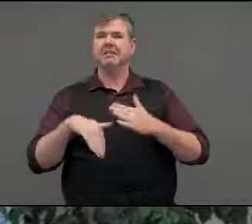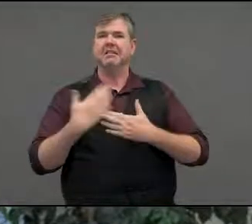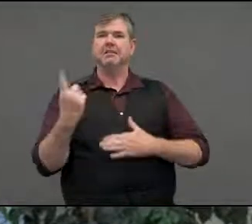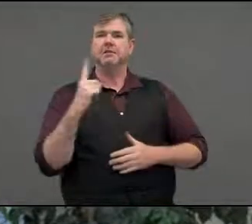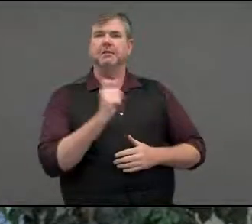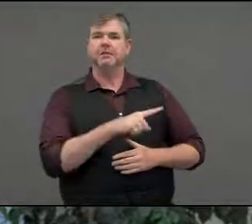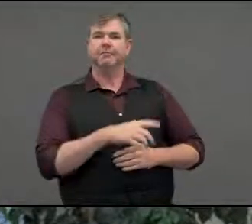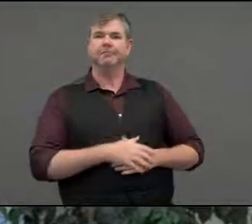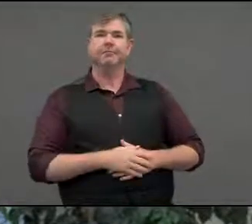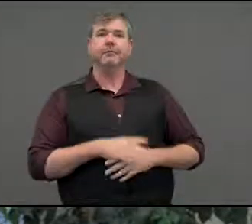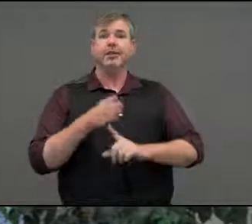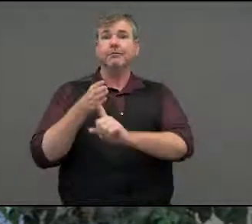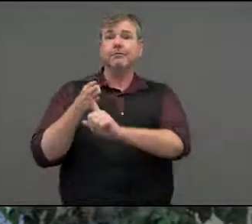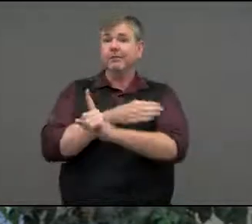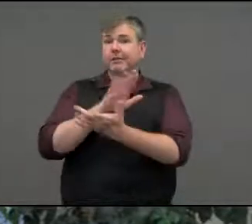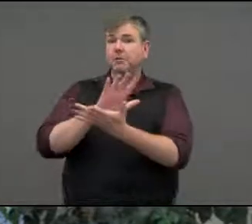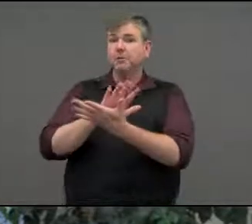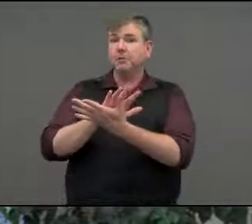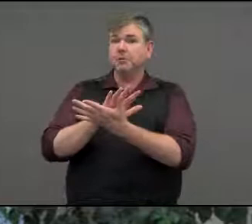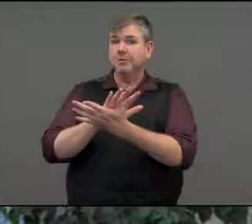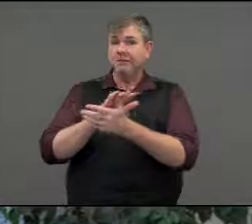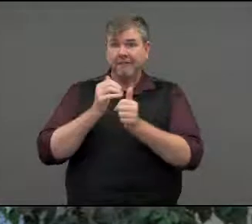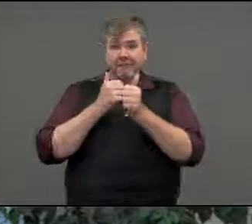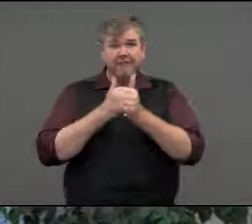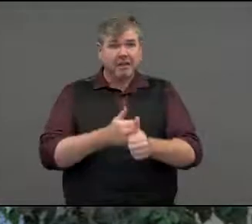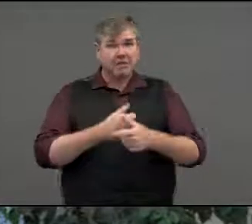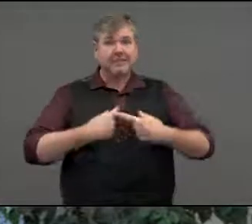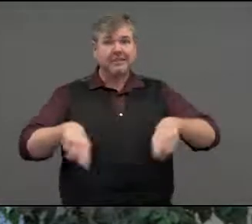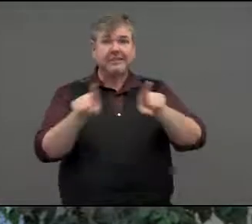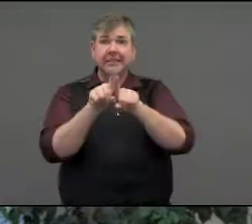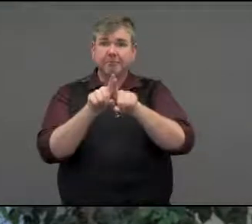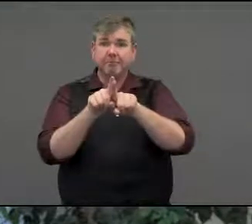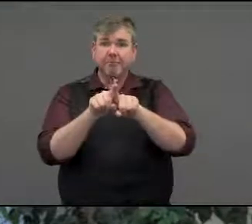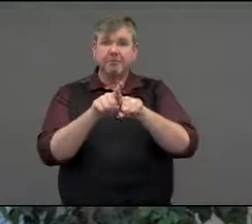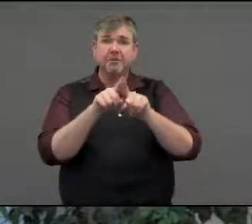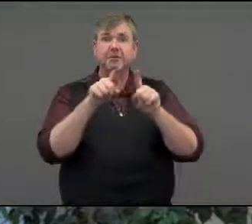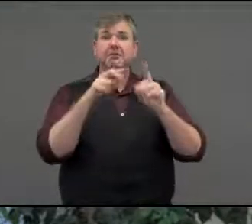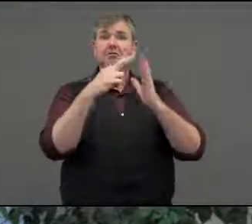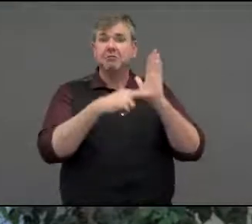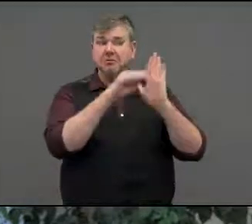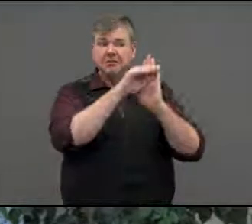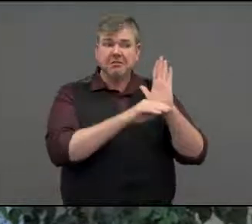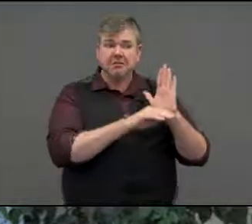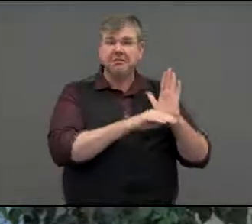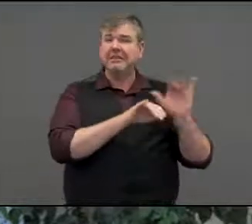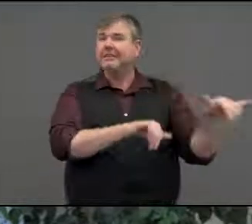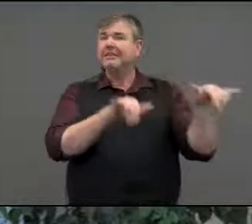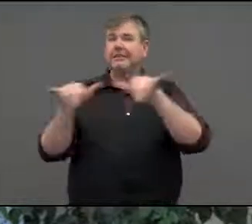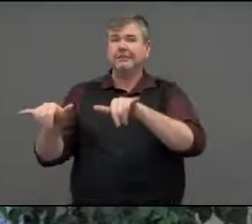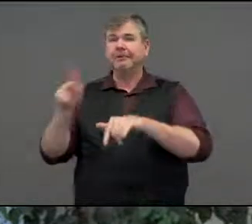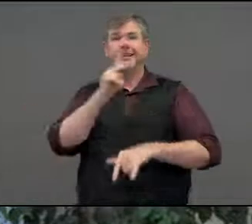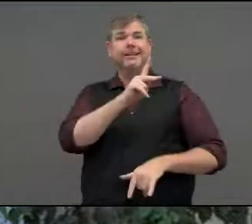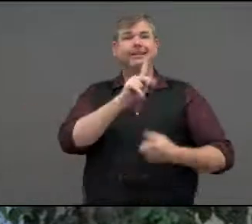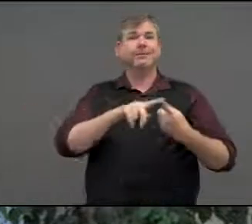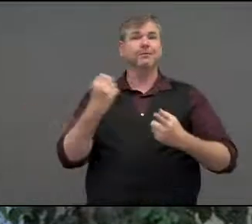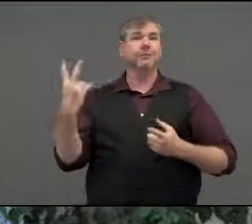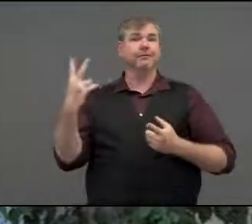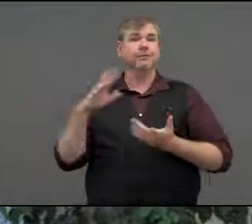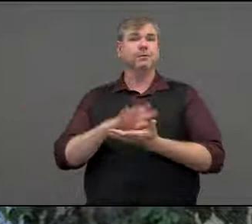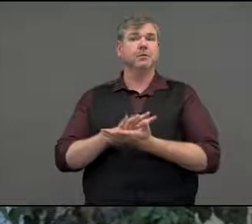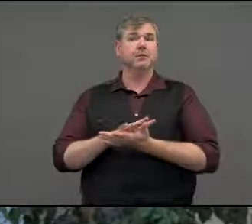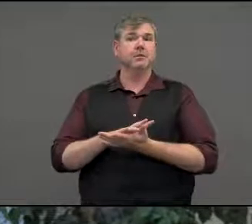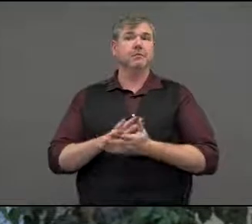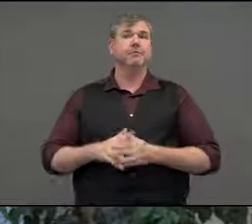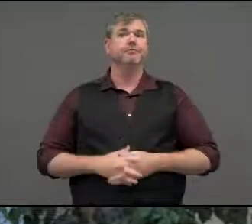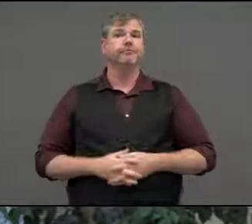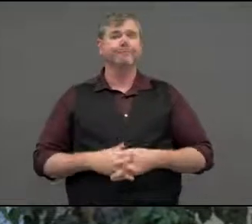through 12 on our website? So this is a question we have been receiving a lot of inquiries about. So from our understanding at this point in